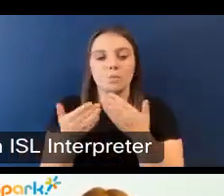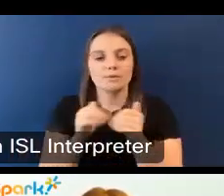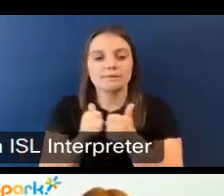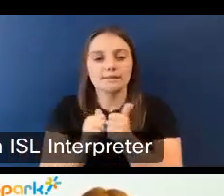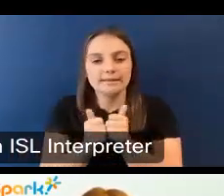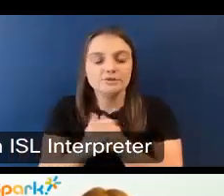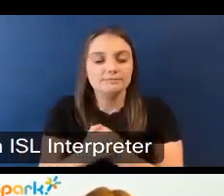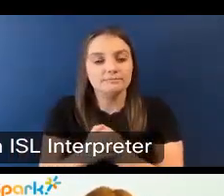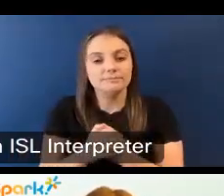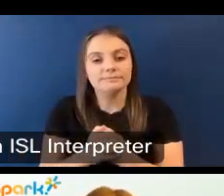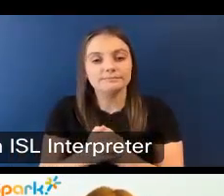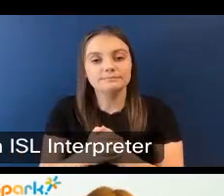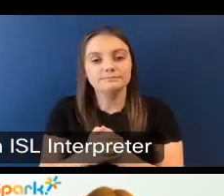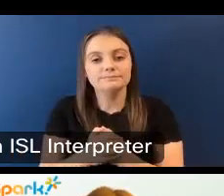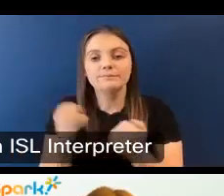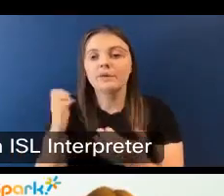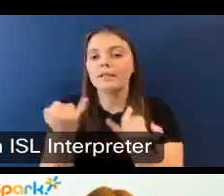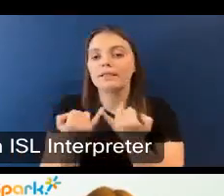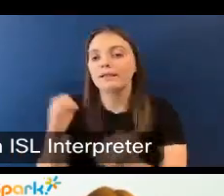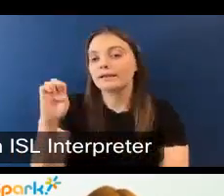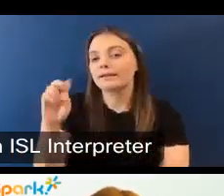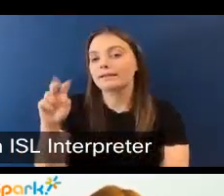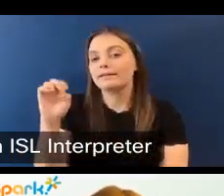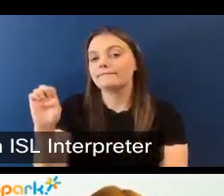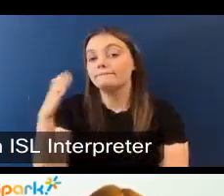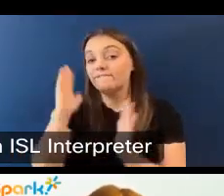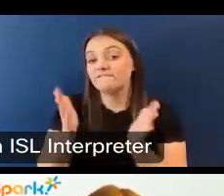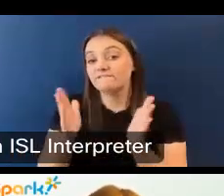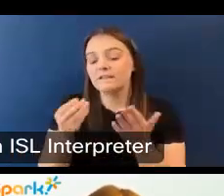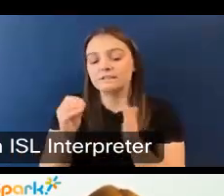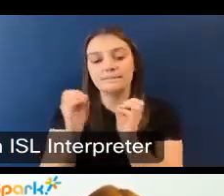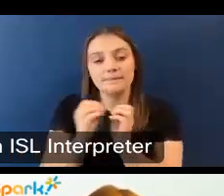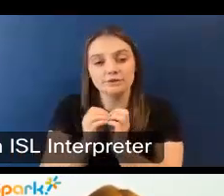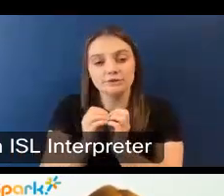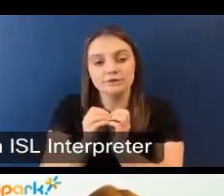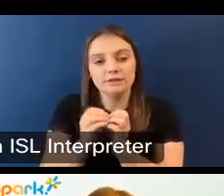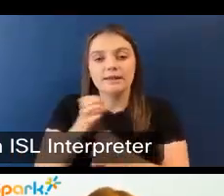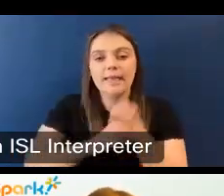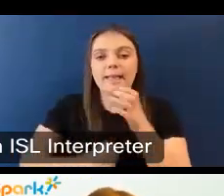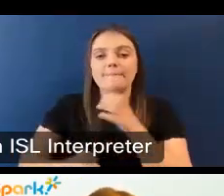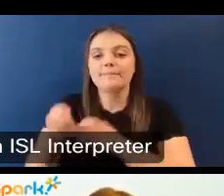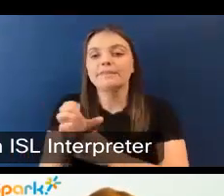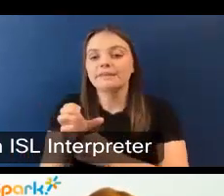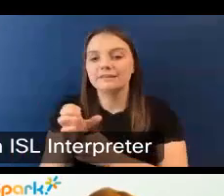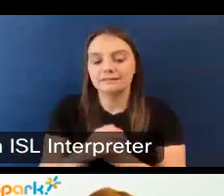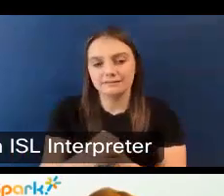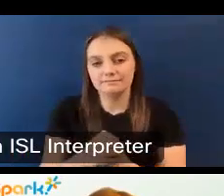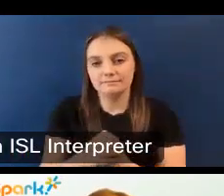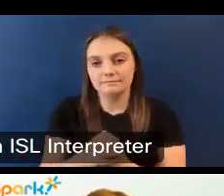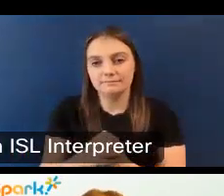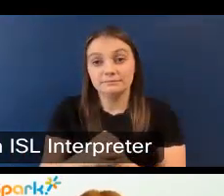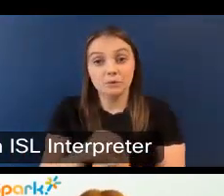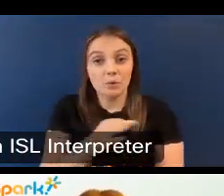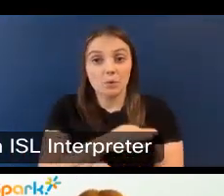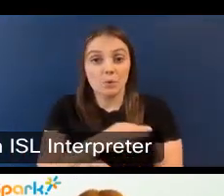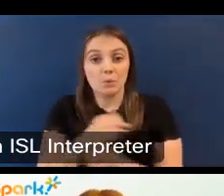with kind of that piece that Eve had kind of touched on, which is the empathy. So it's very good that we have like